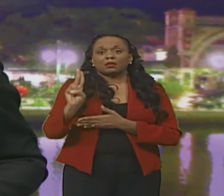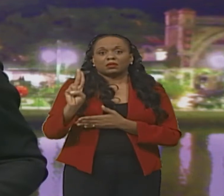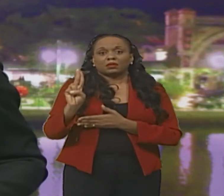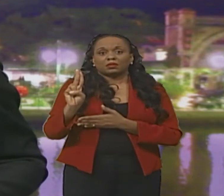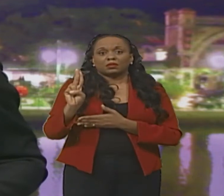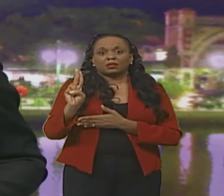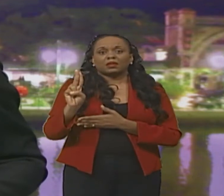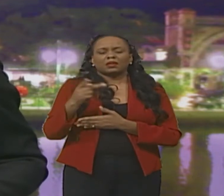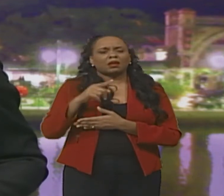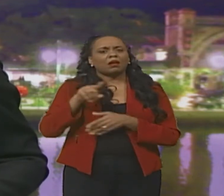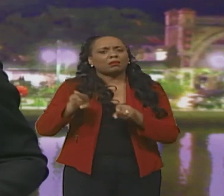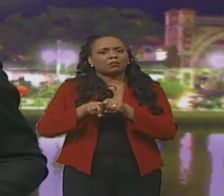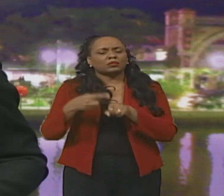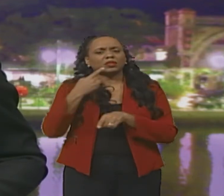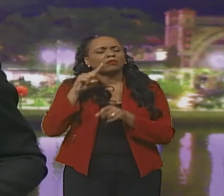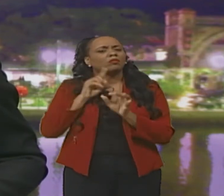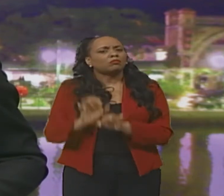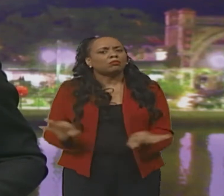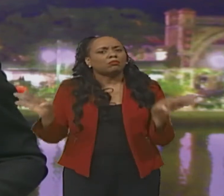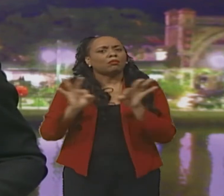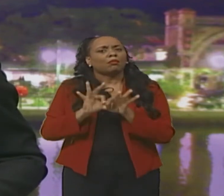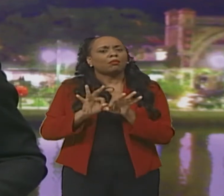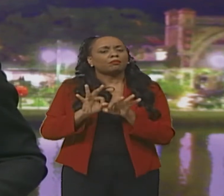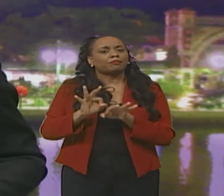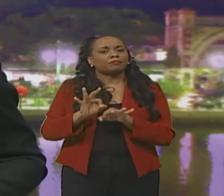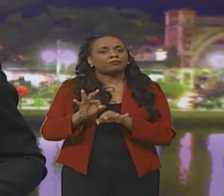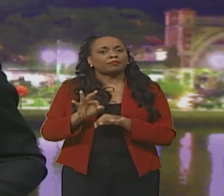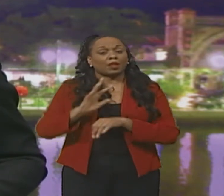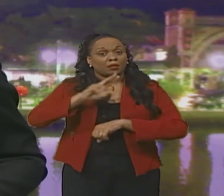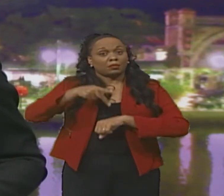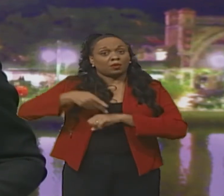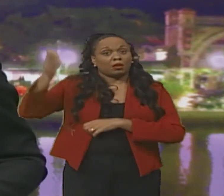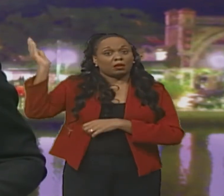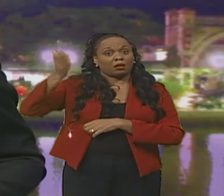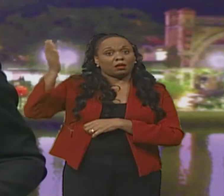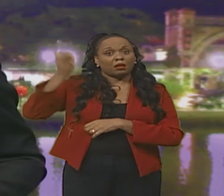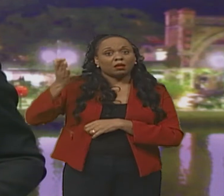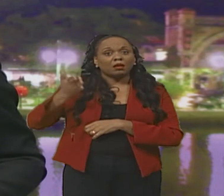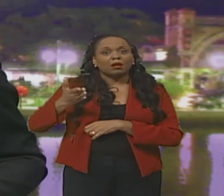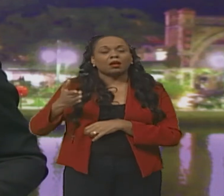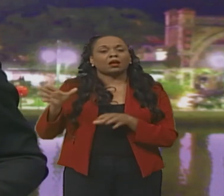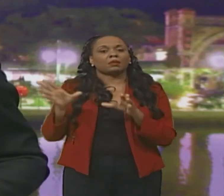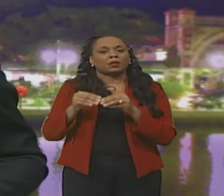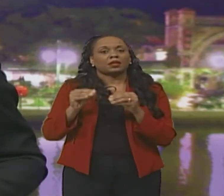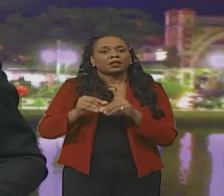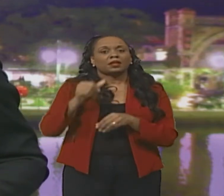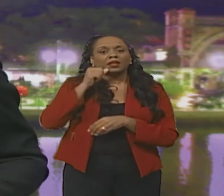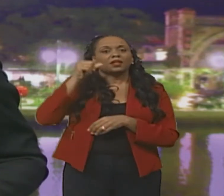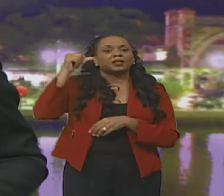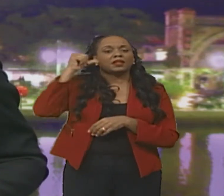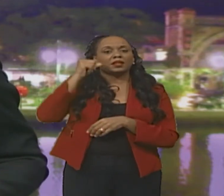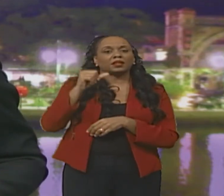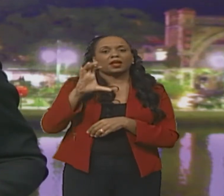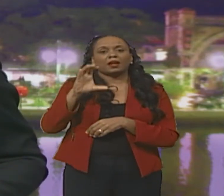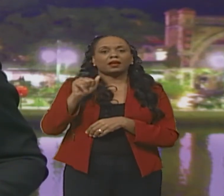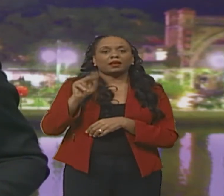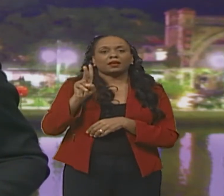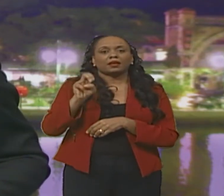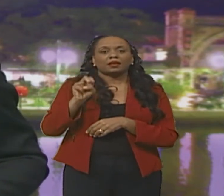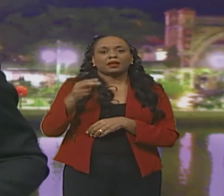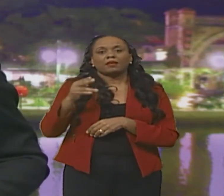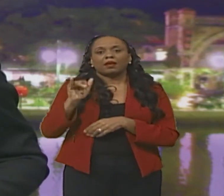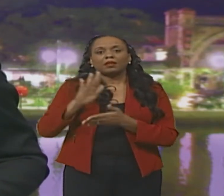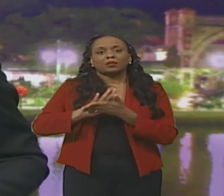Professor Udine Barreto. She was speaking at the Global Financial Crisis Economic Symposium last evening at the Cayfield School of